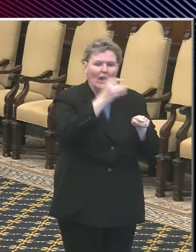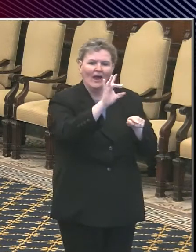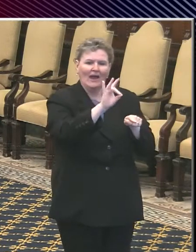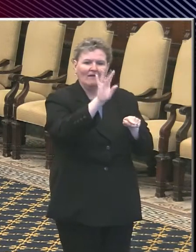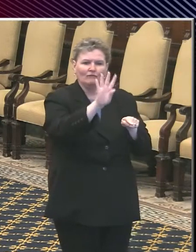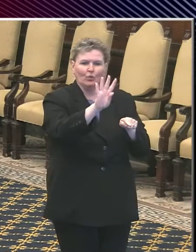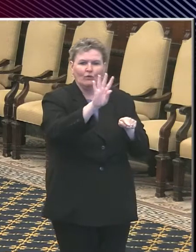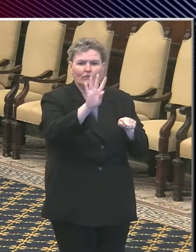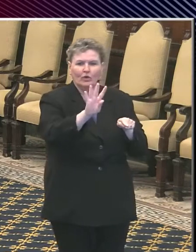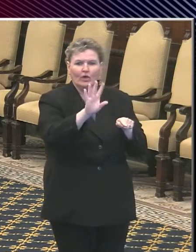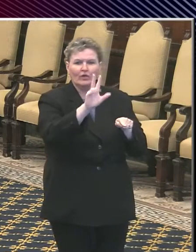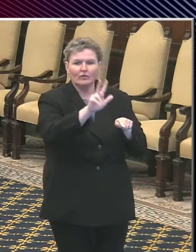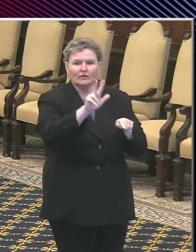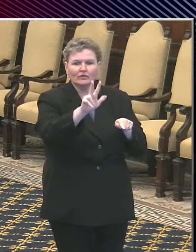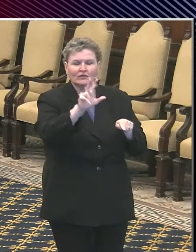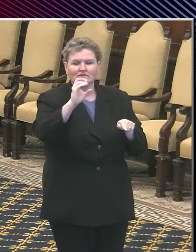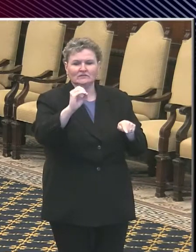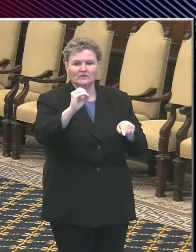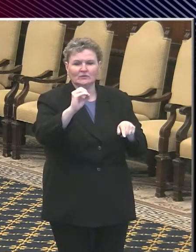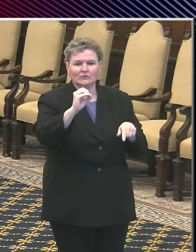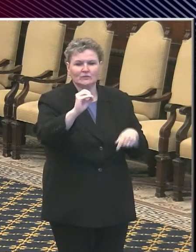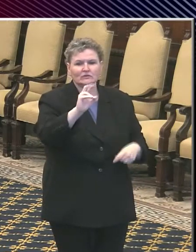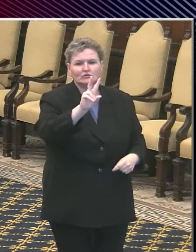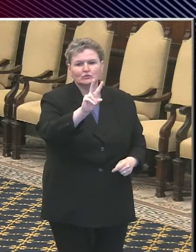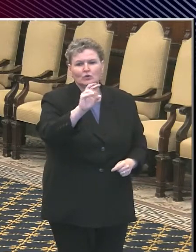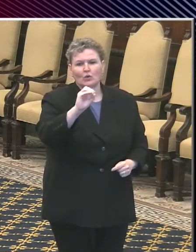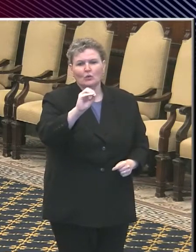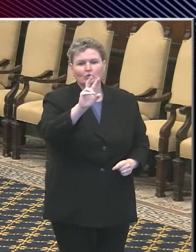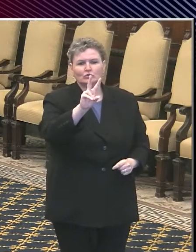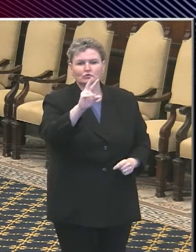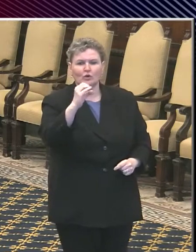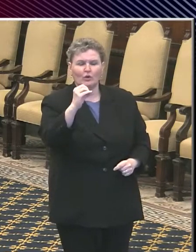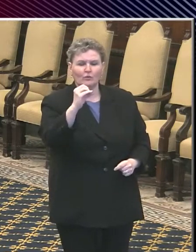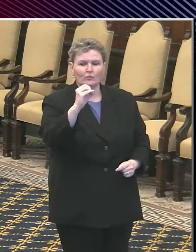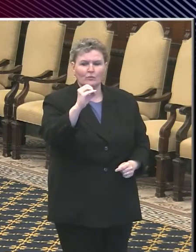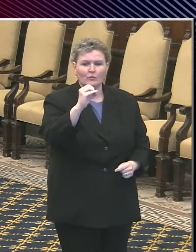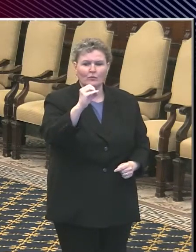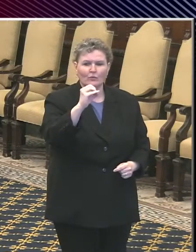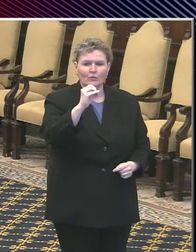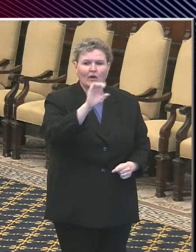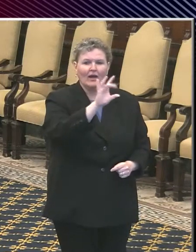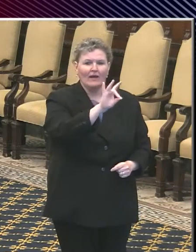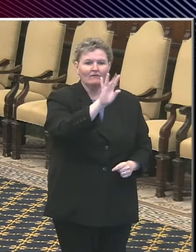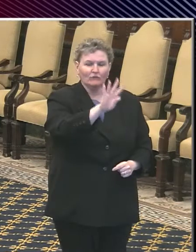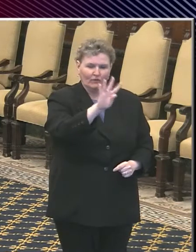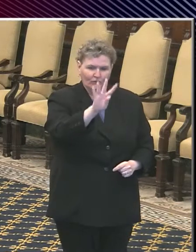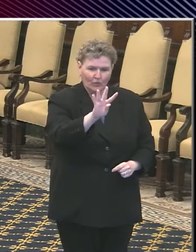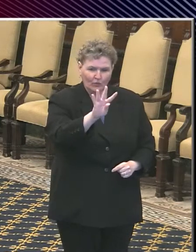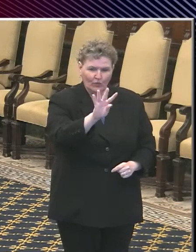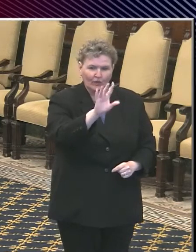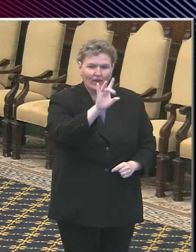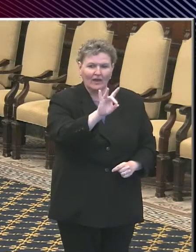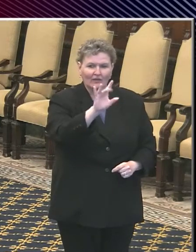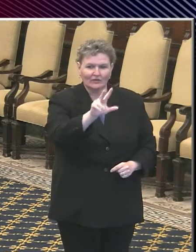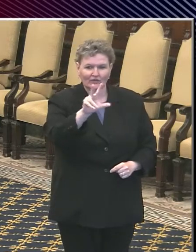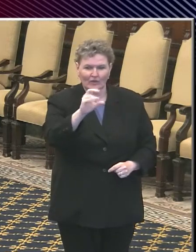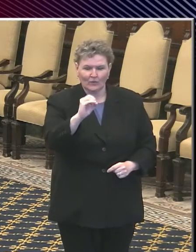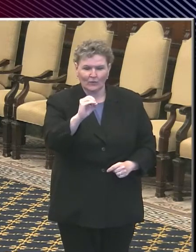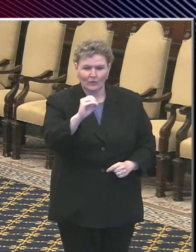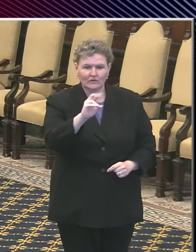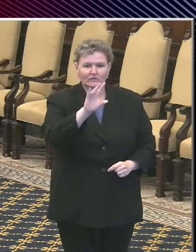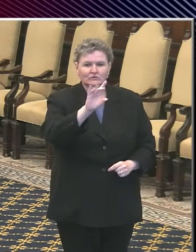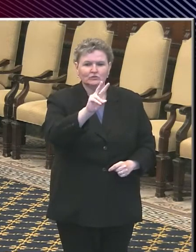deployed. It is also used by the federal government to allocate funds necessary to rebuild our communities after a disaster.